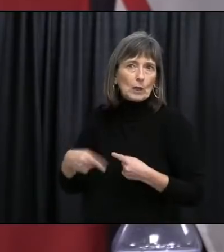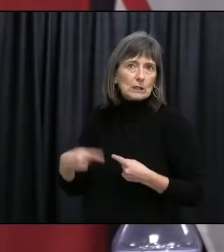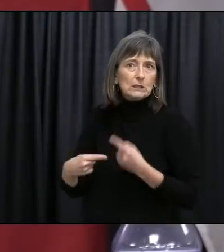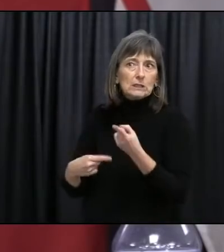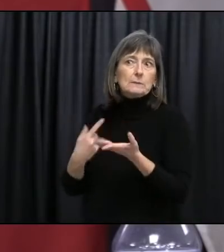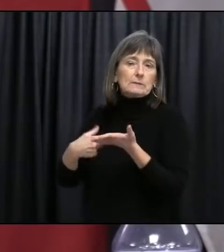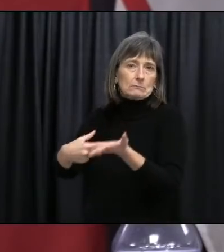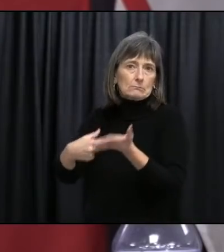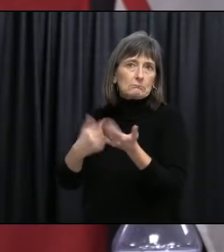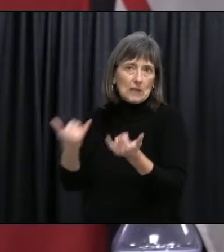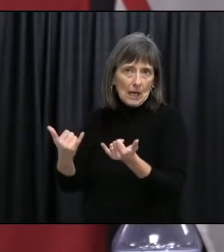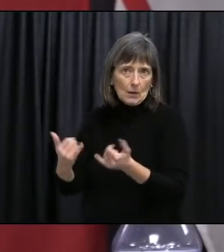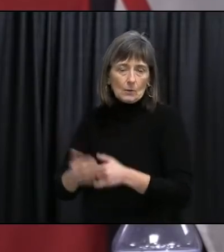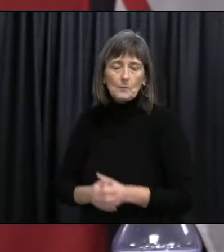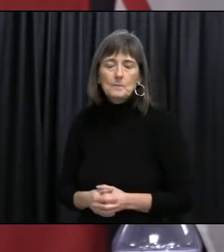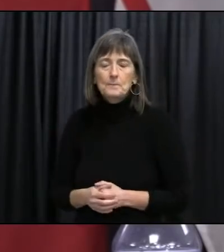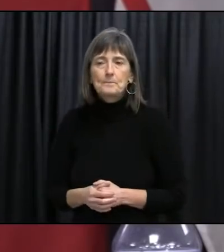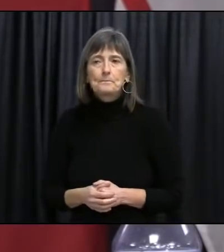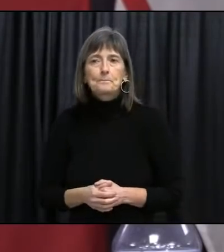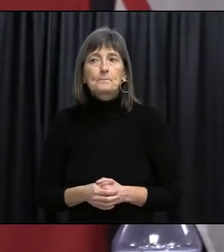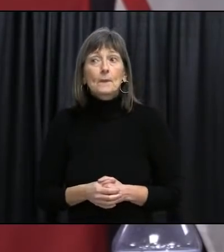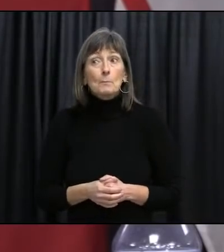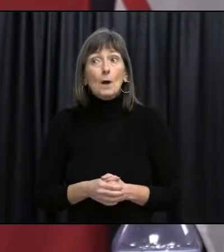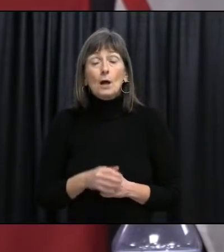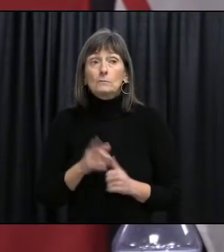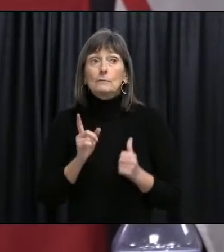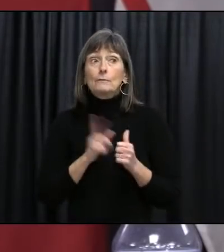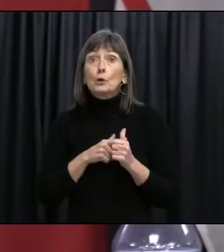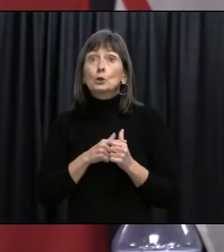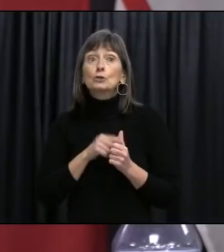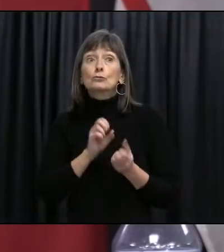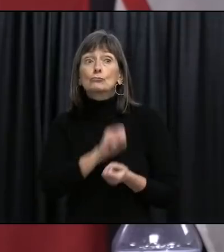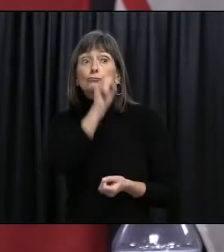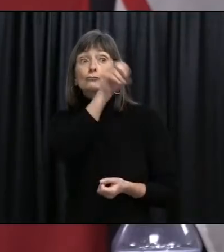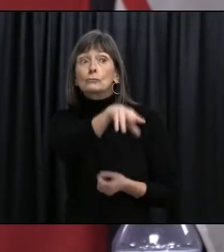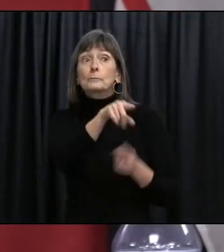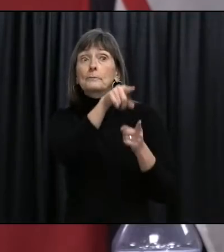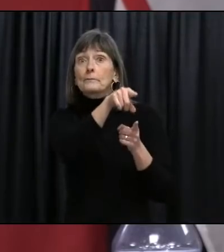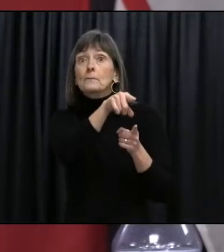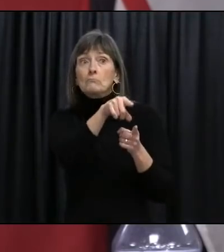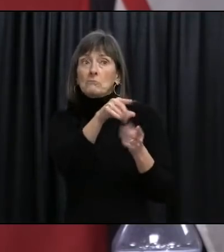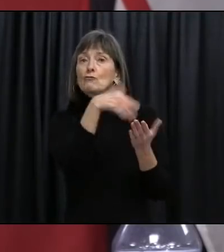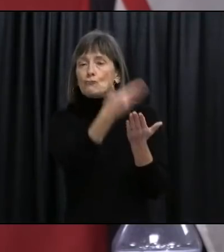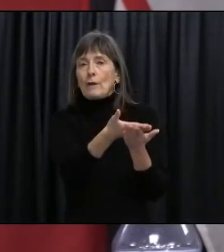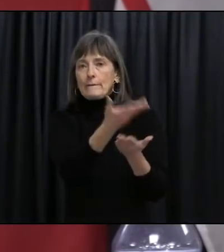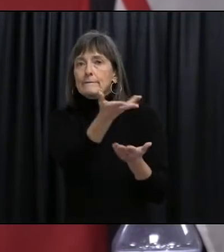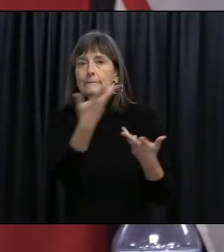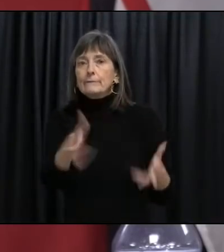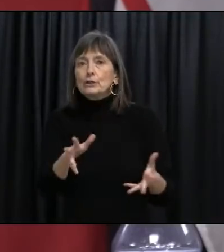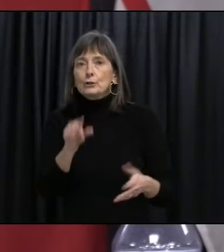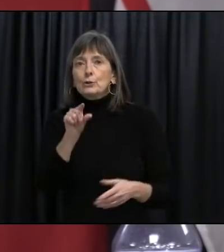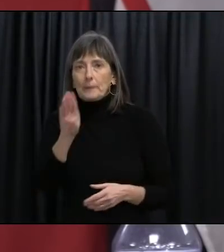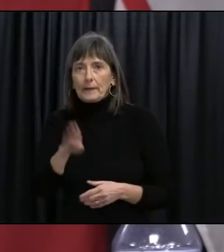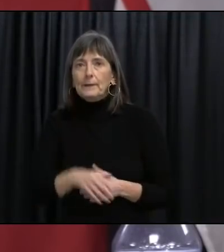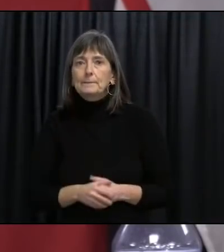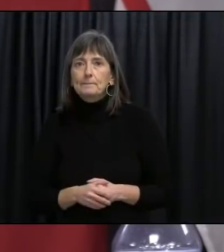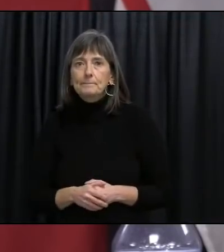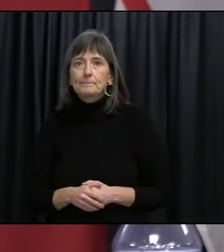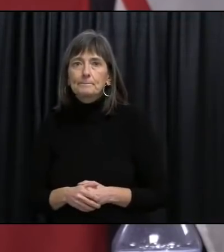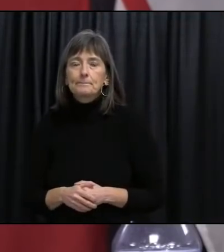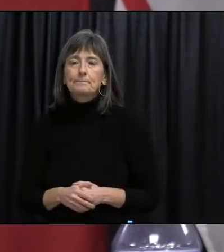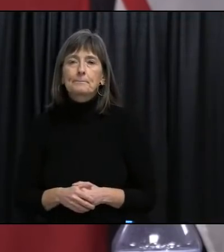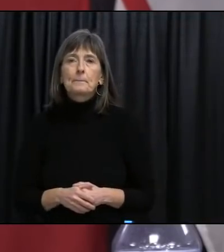in discussions with them at the moment. But yes, the first delivery of doses has arrived in Goose Bay and is currently at the depot